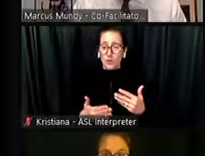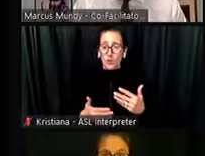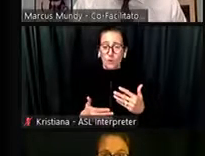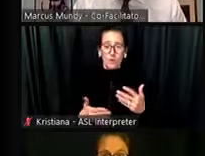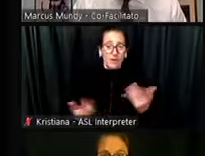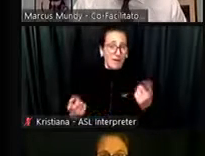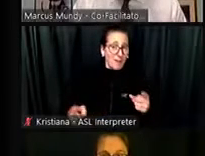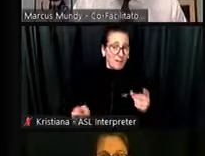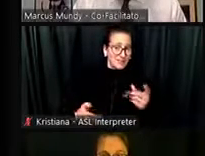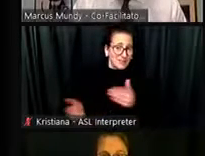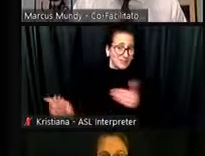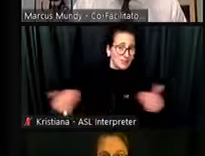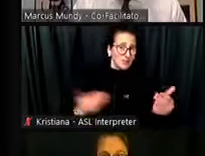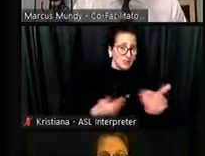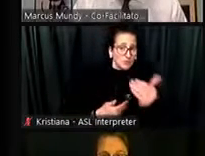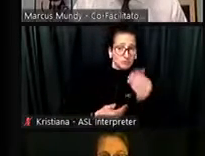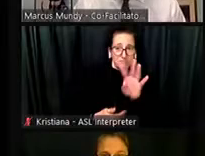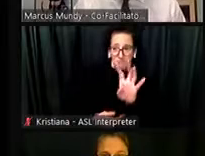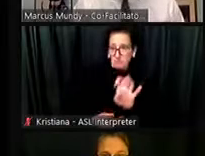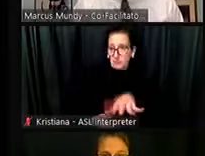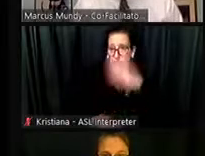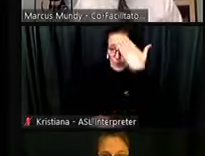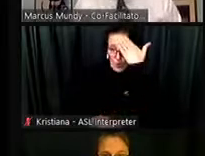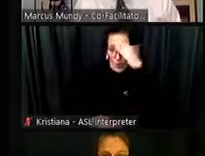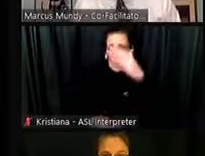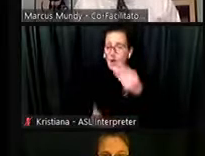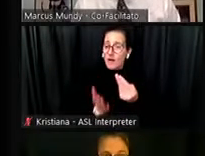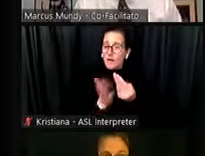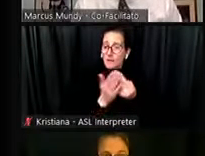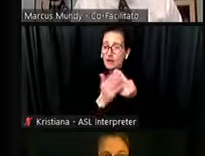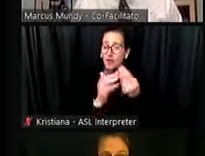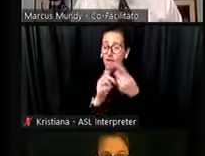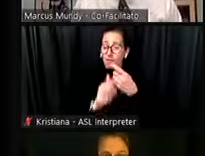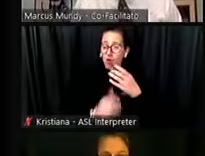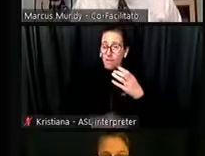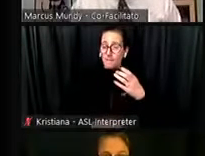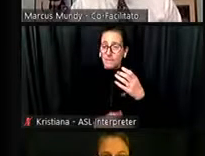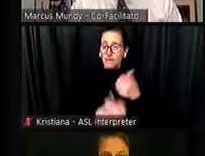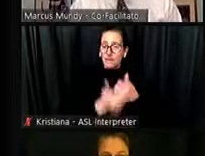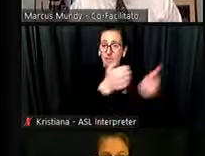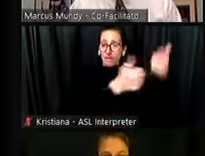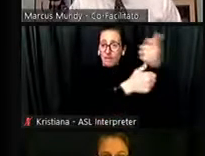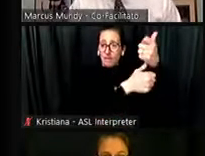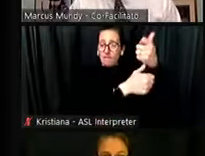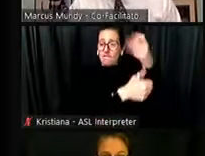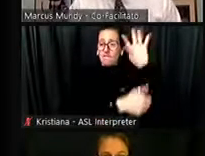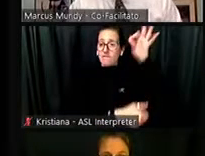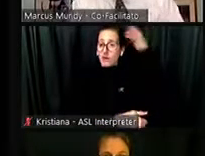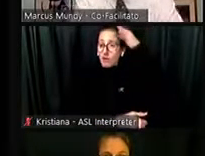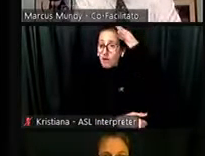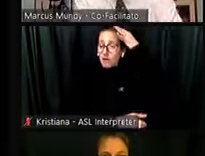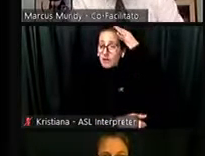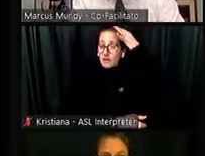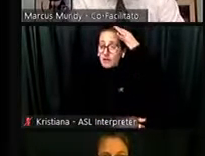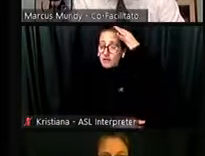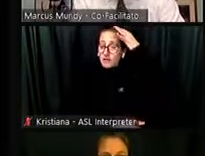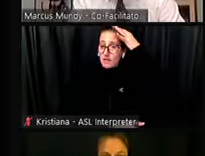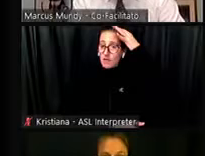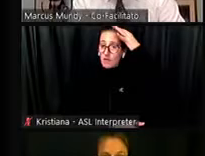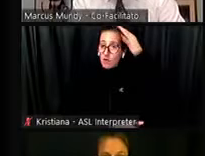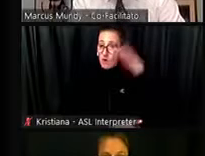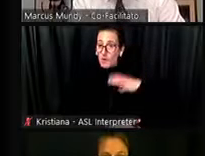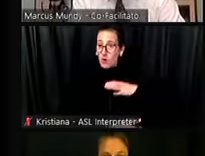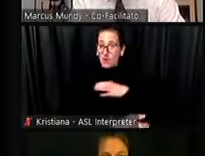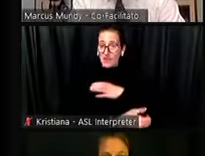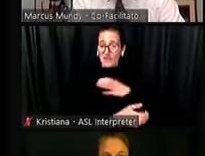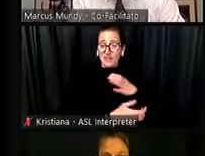Congress and the U.S. Treasury, known as the CARES Act, The funds that we've been provided both